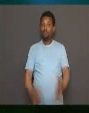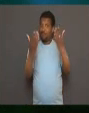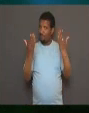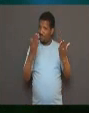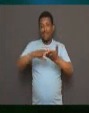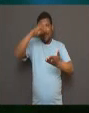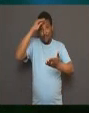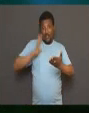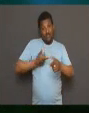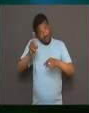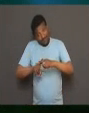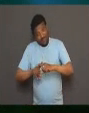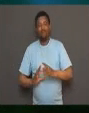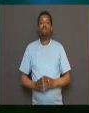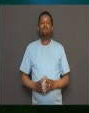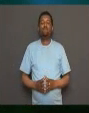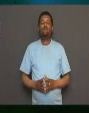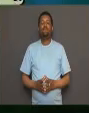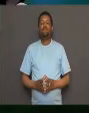Let's get back to our lesson.